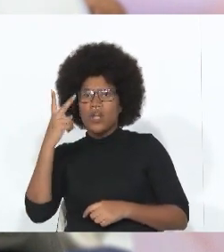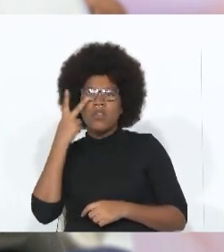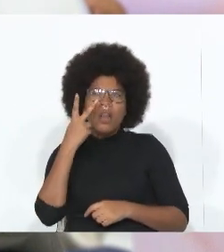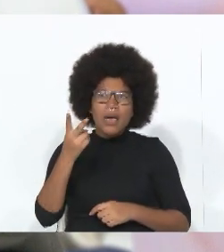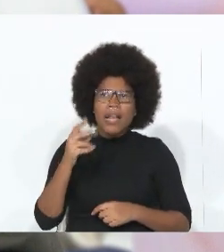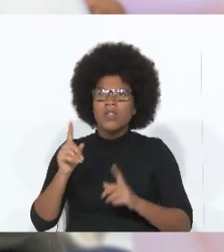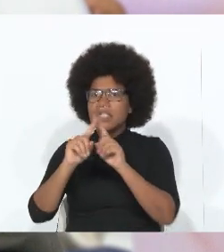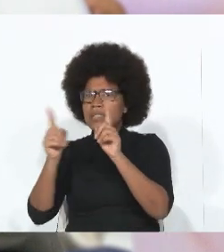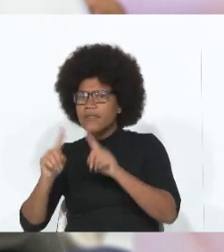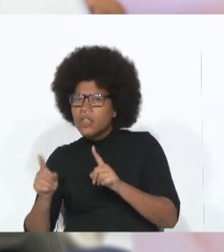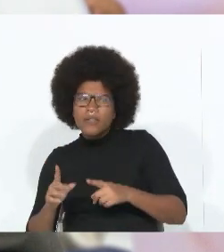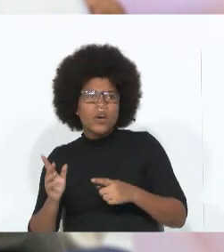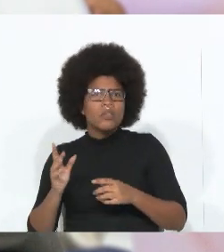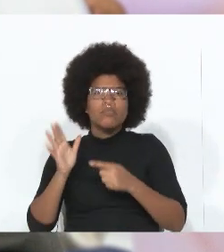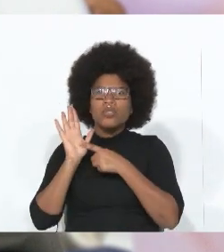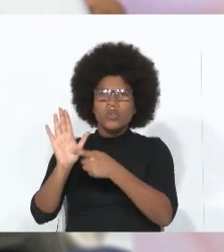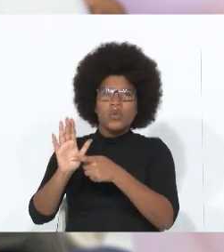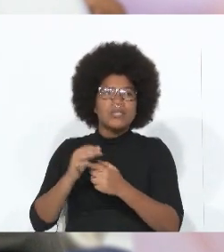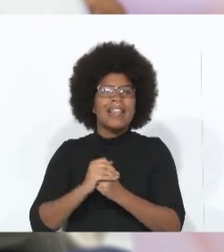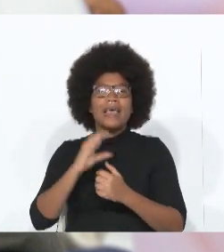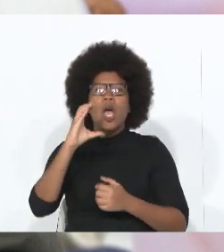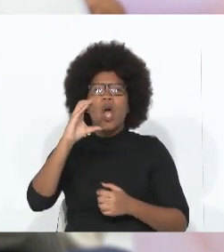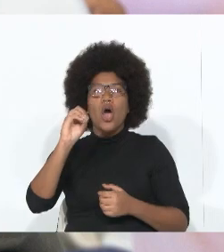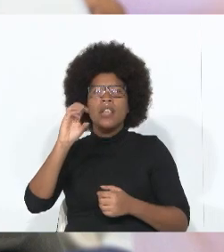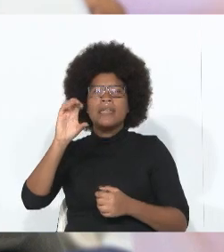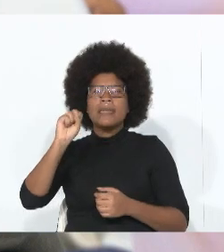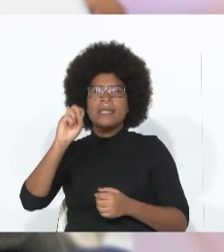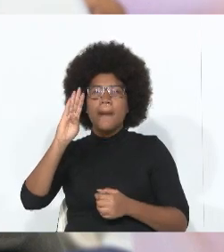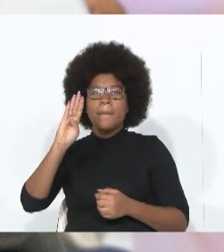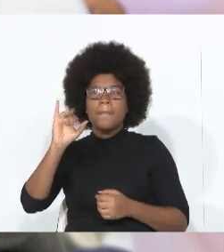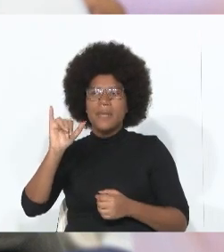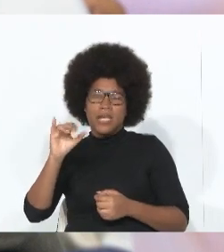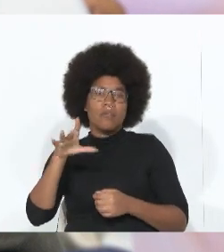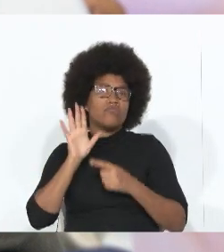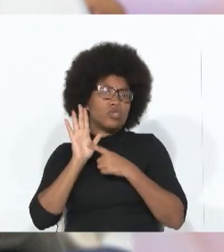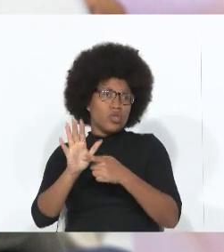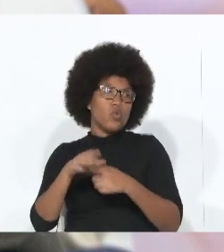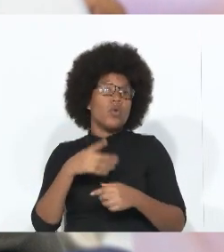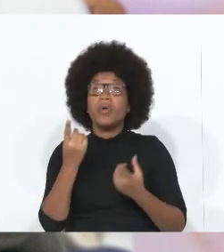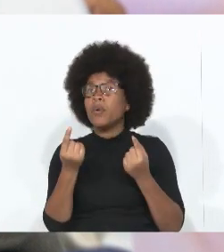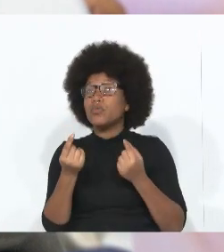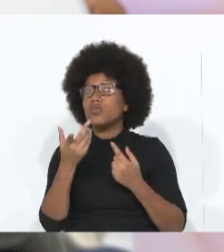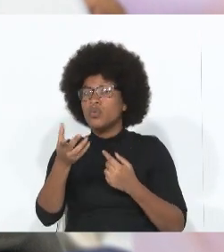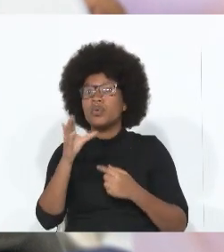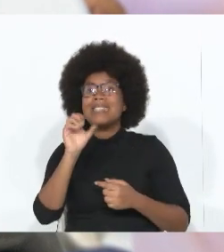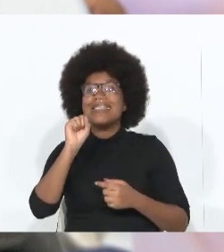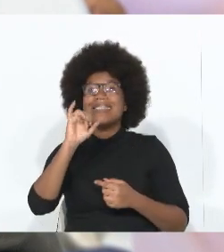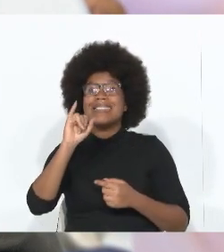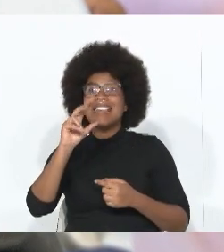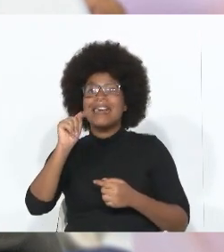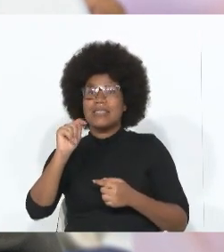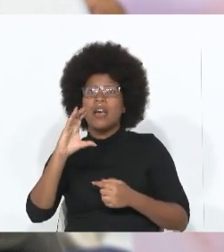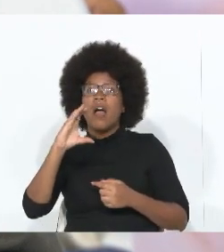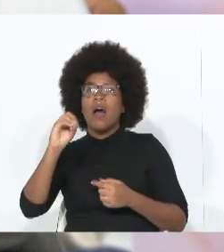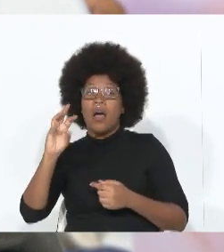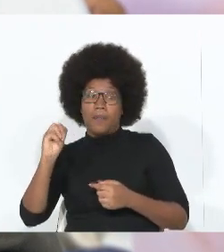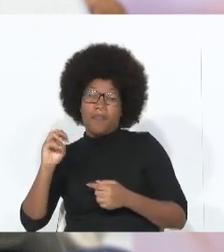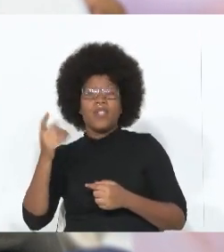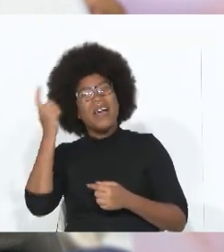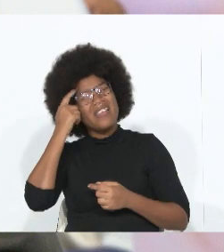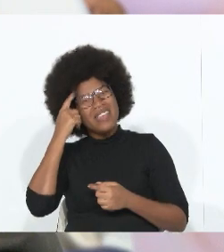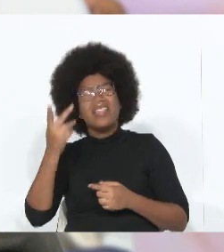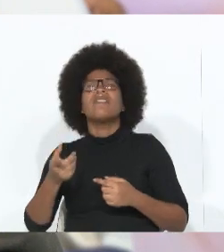international programs, they're able to do sitcoms. I think there's a really good opportunity for theater to convert a TV